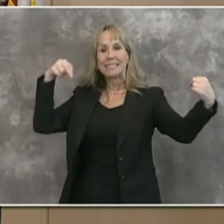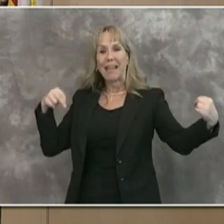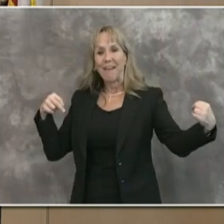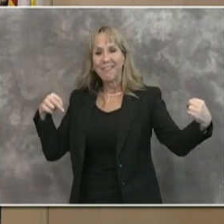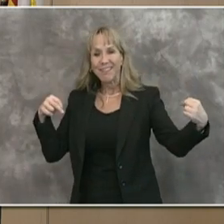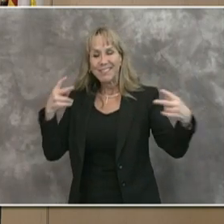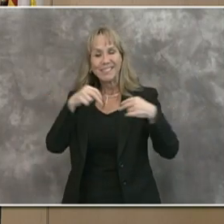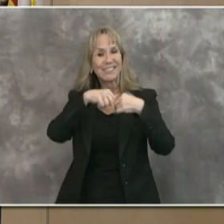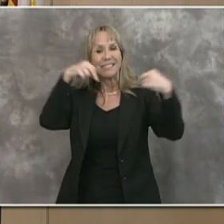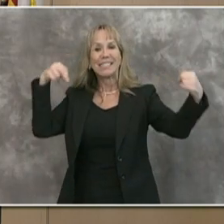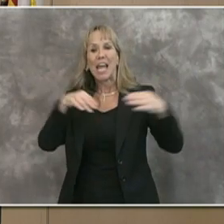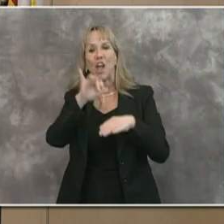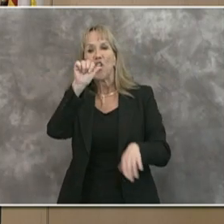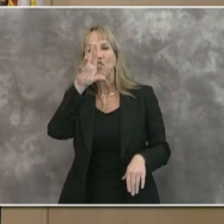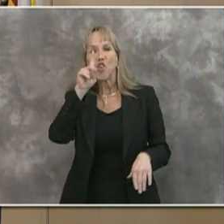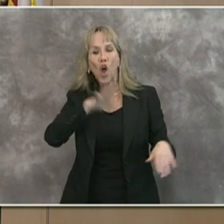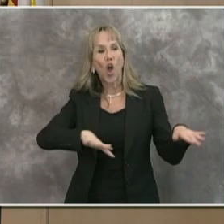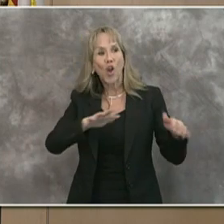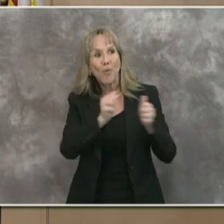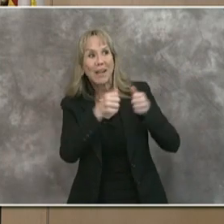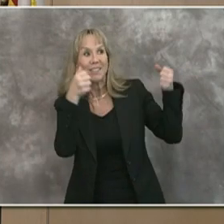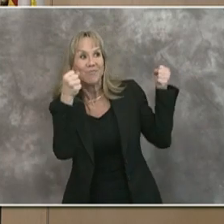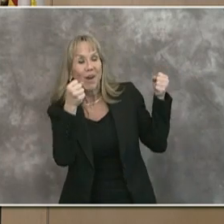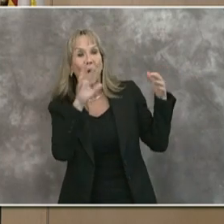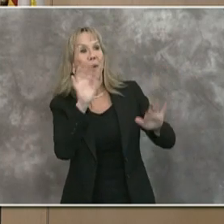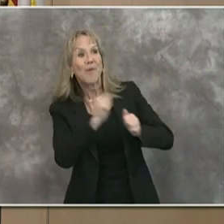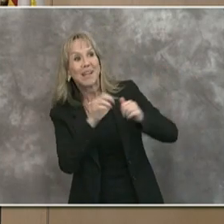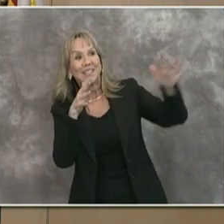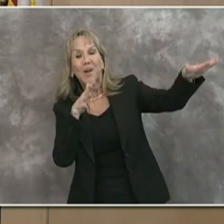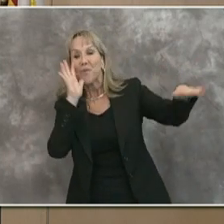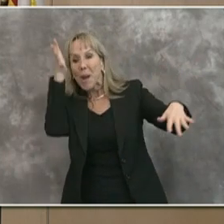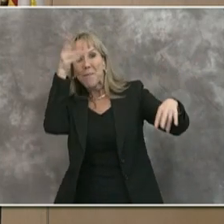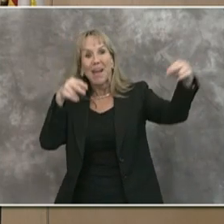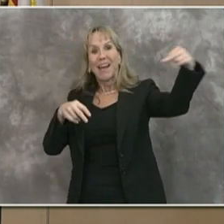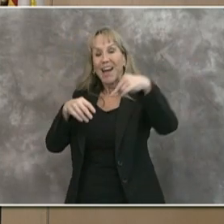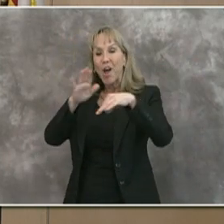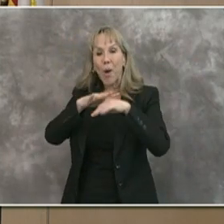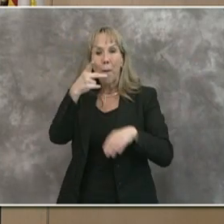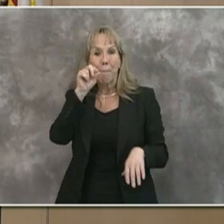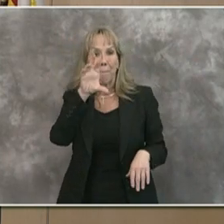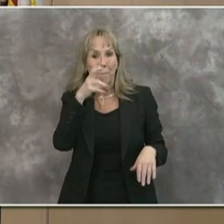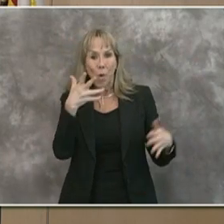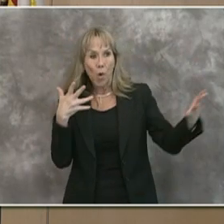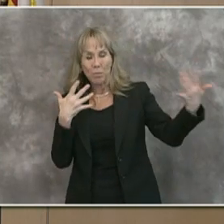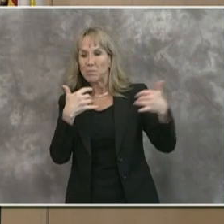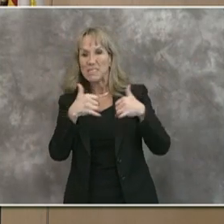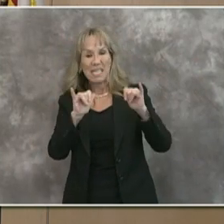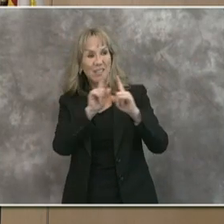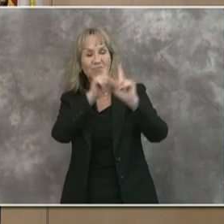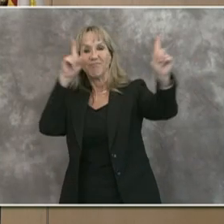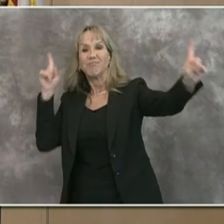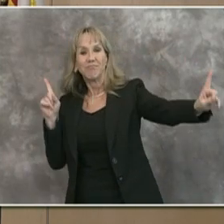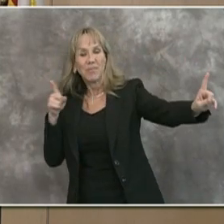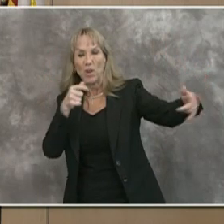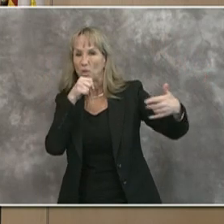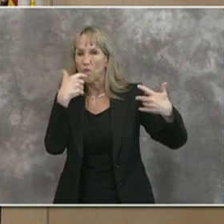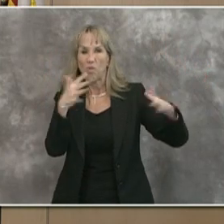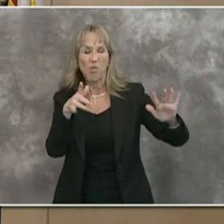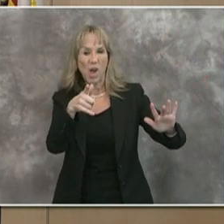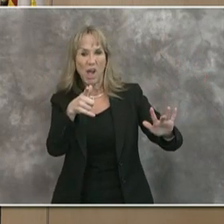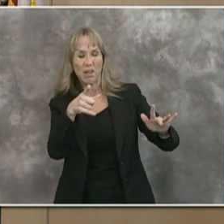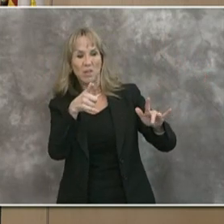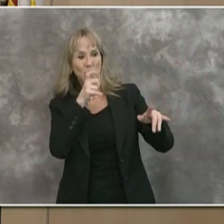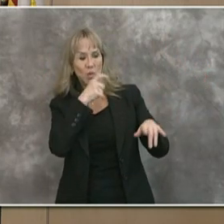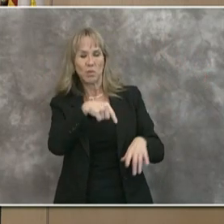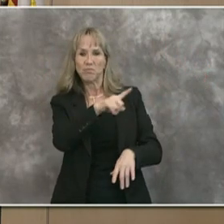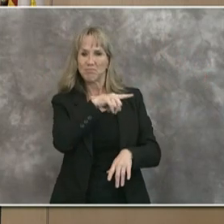the yard with the grandparent being on the porch, because you do not want to introduce